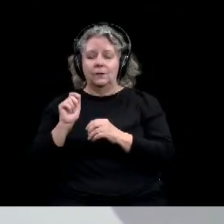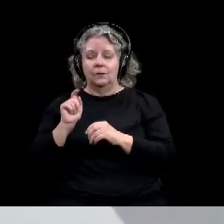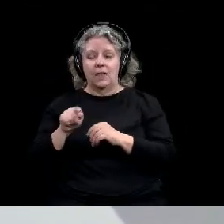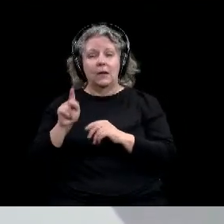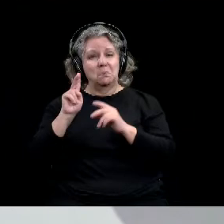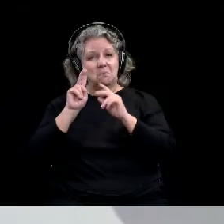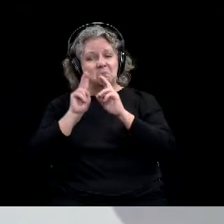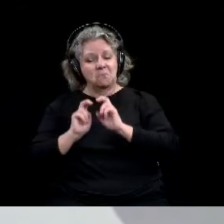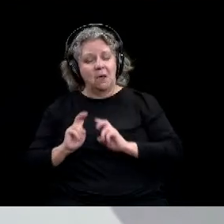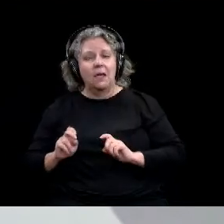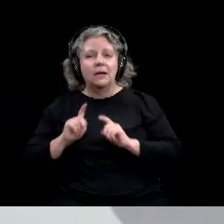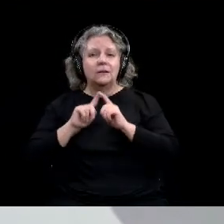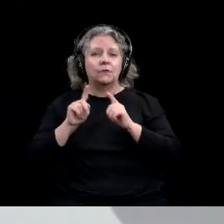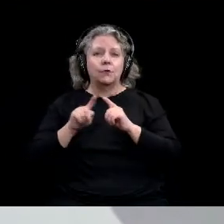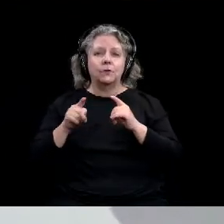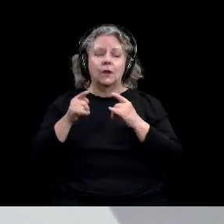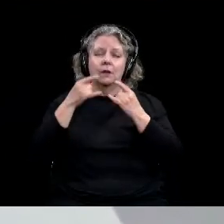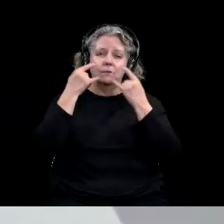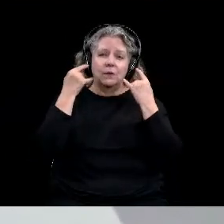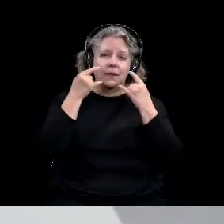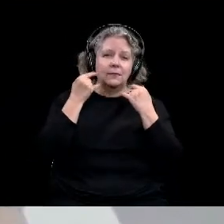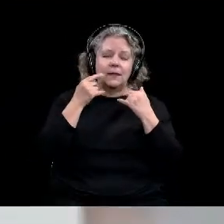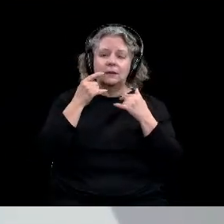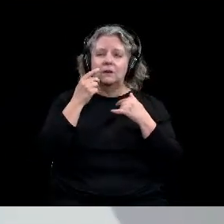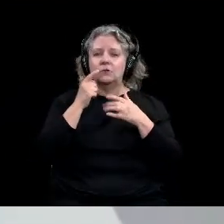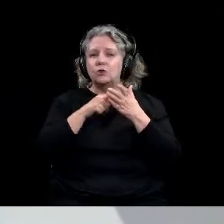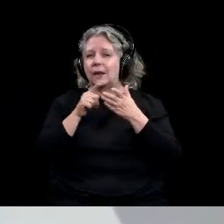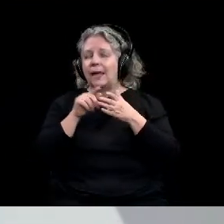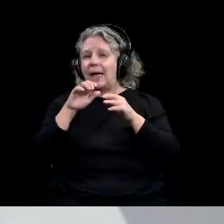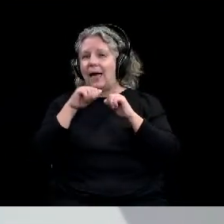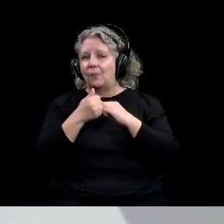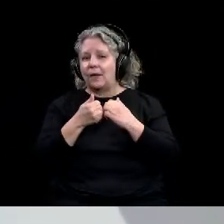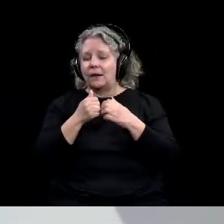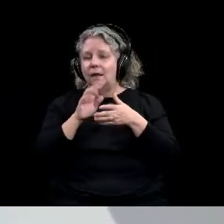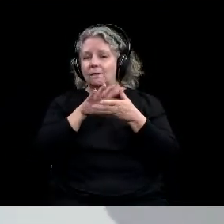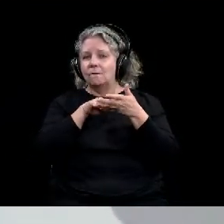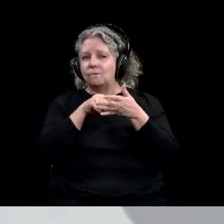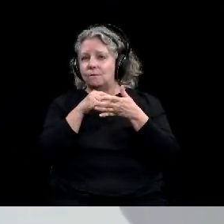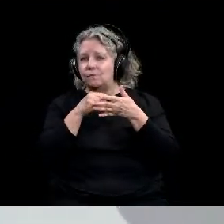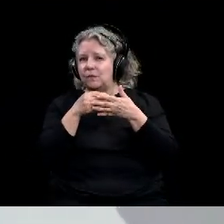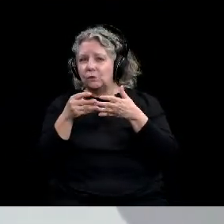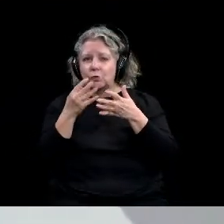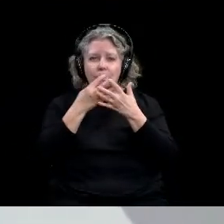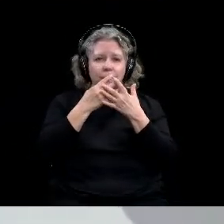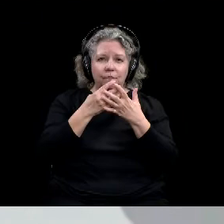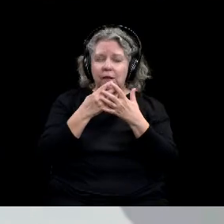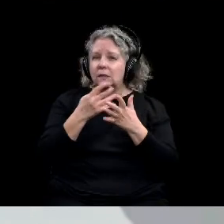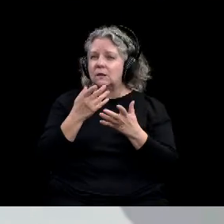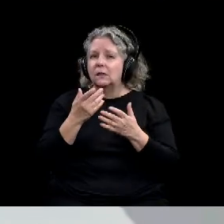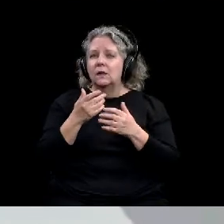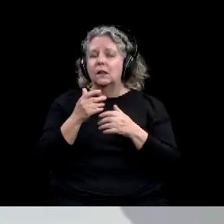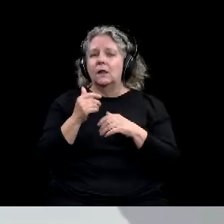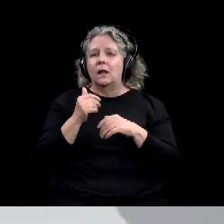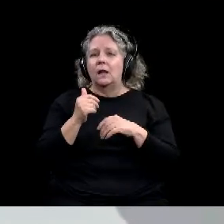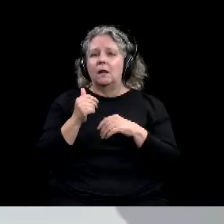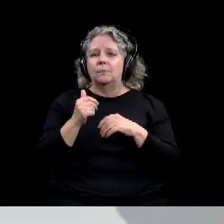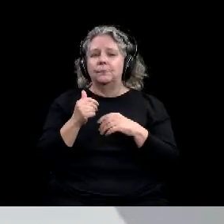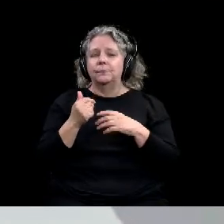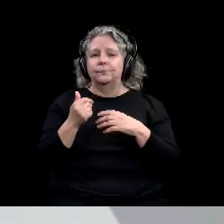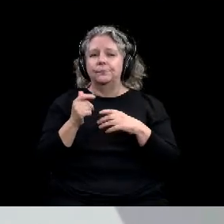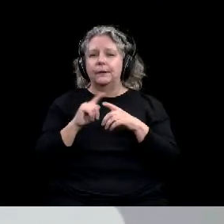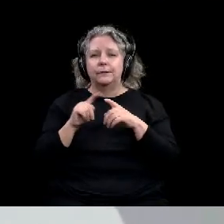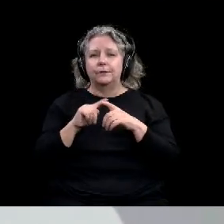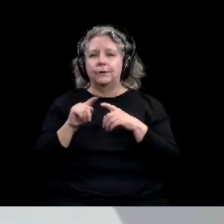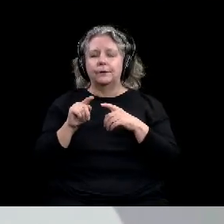sizes, and they demonstrated that a 3-layer mask filtered out 90% of risky